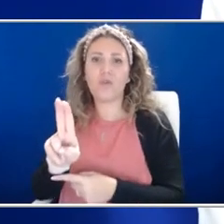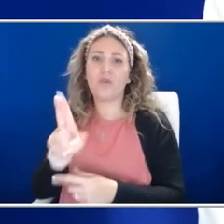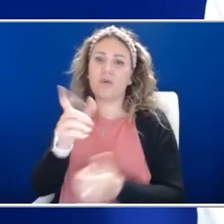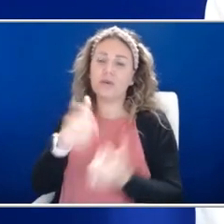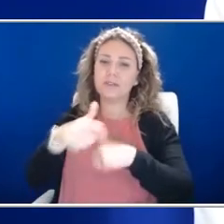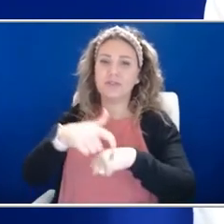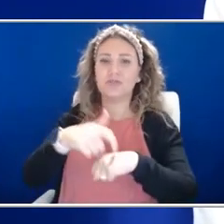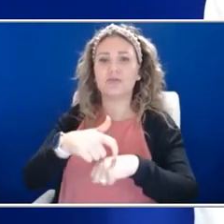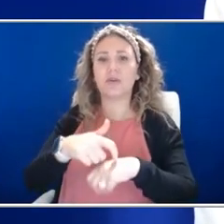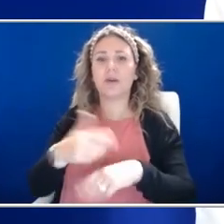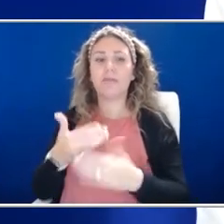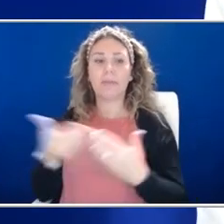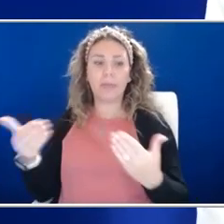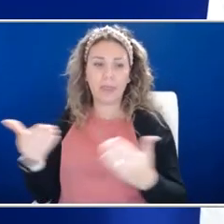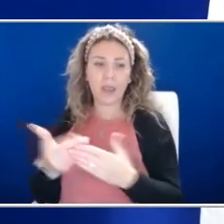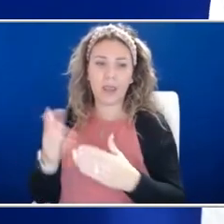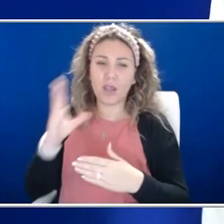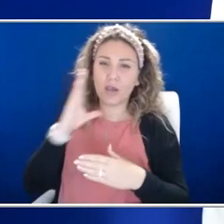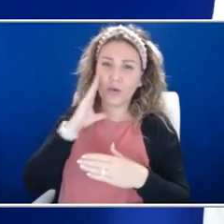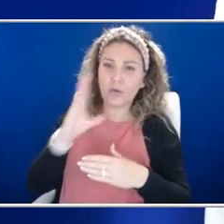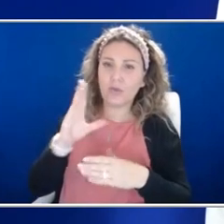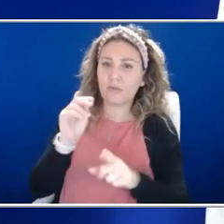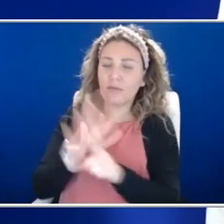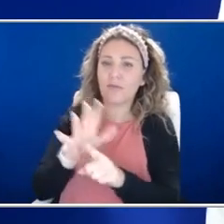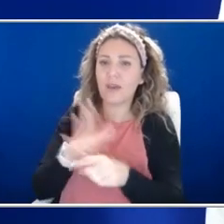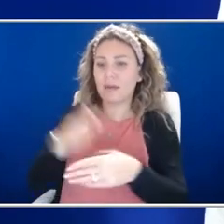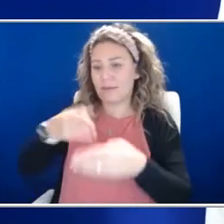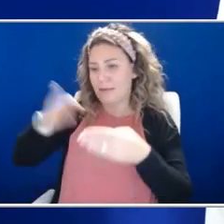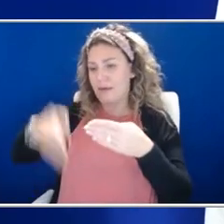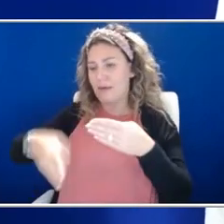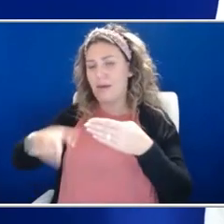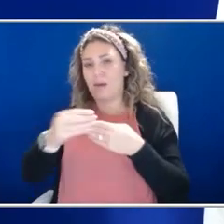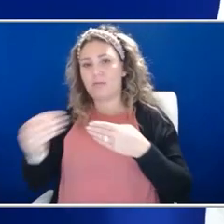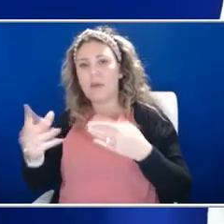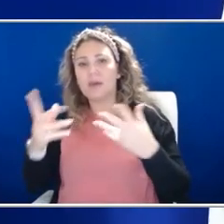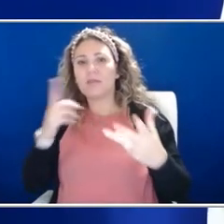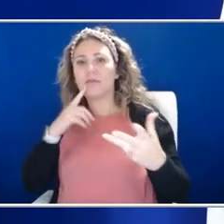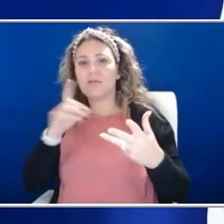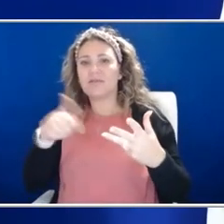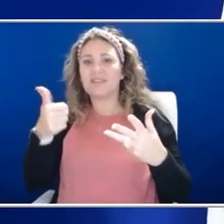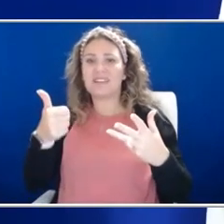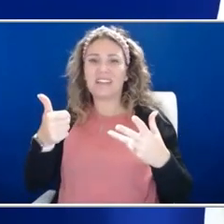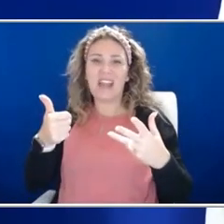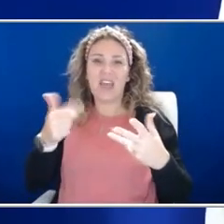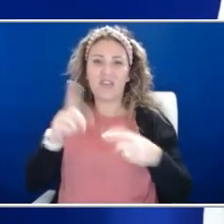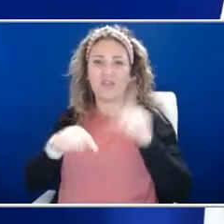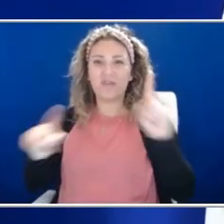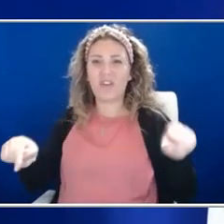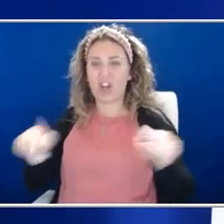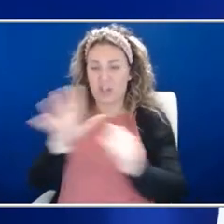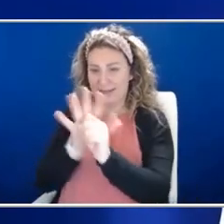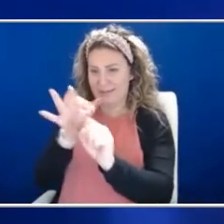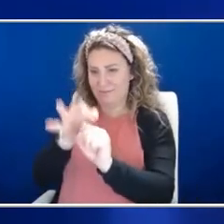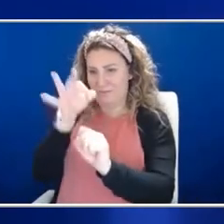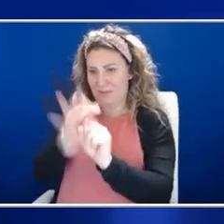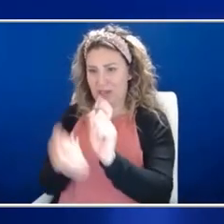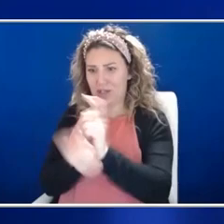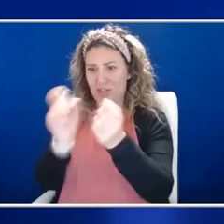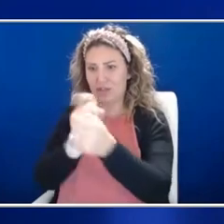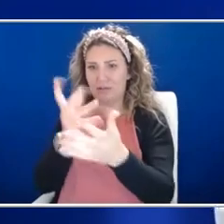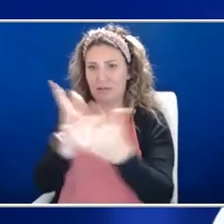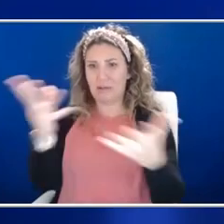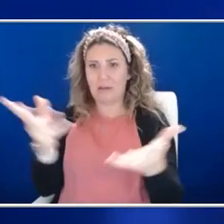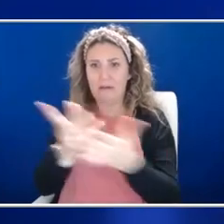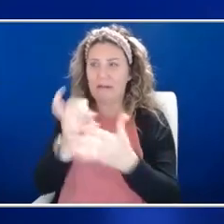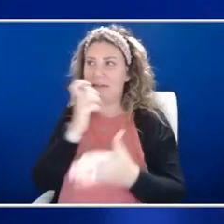will that could affect the outcomes the most is if there's another variant where the spikes changed a lot. We don't see that in Horizon right now, which is why